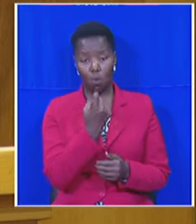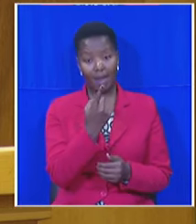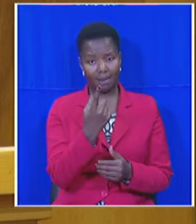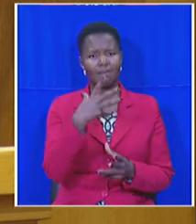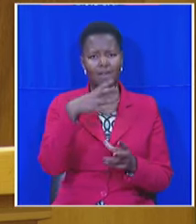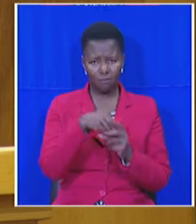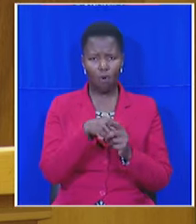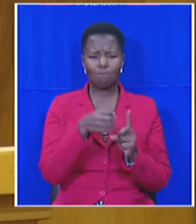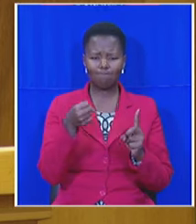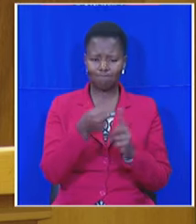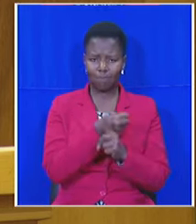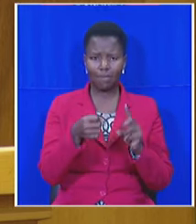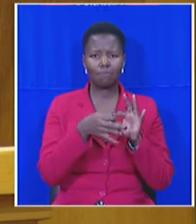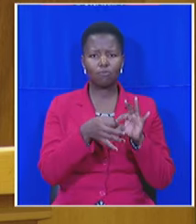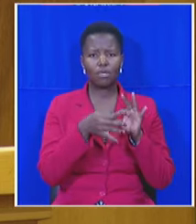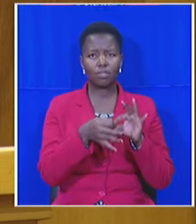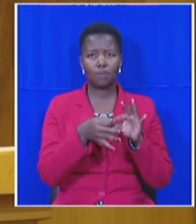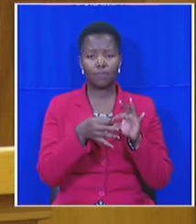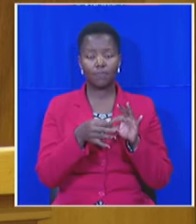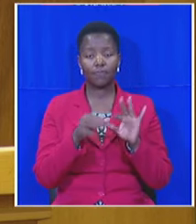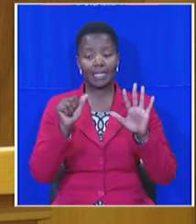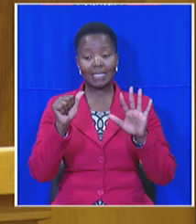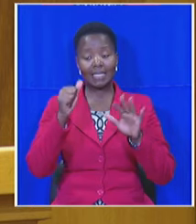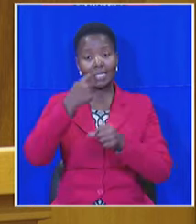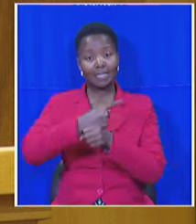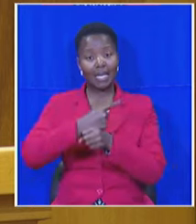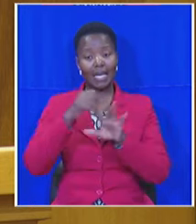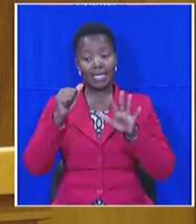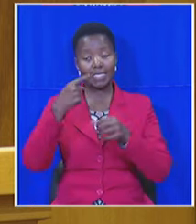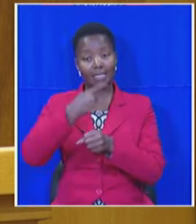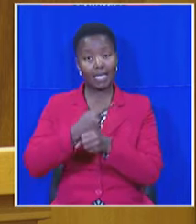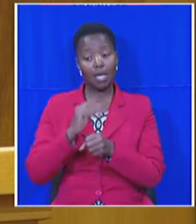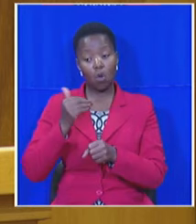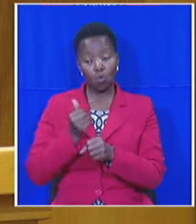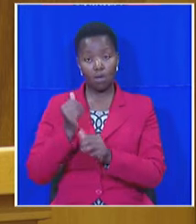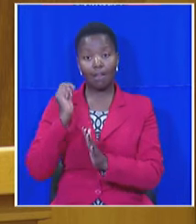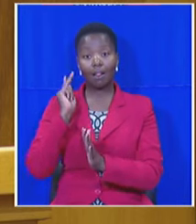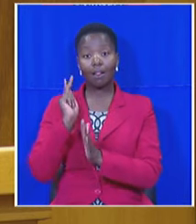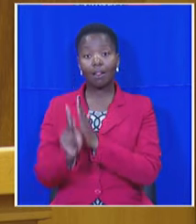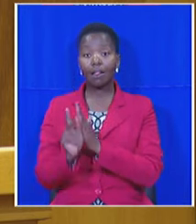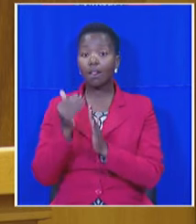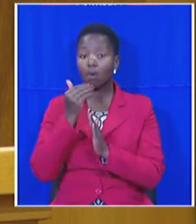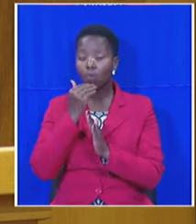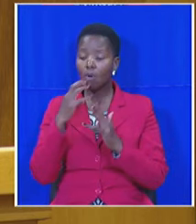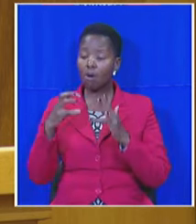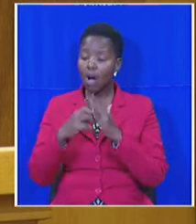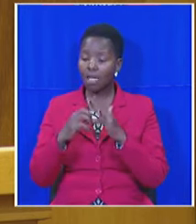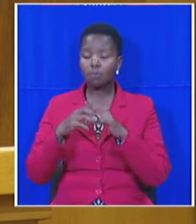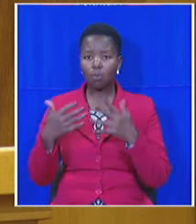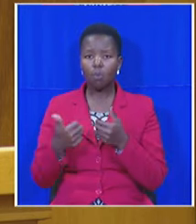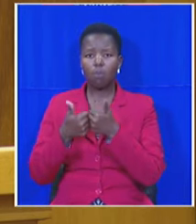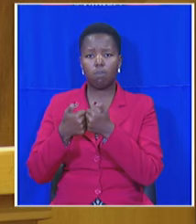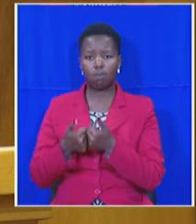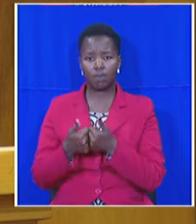relationship. Every 6 days, a woman in South Africa is murdered by an intimate partner. Every